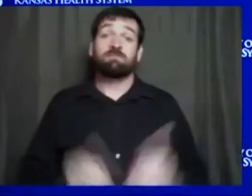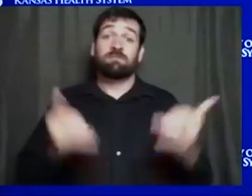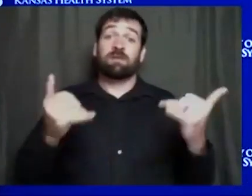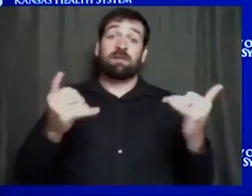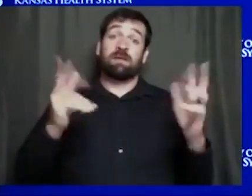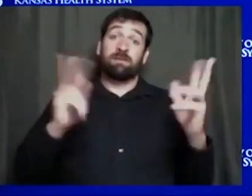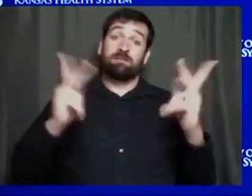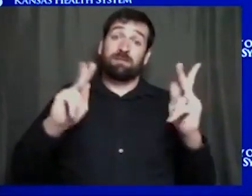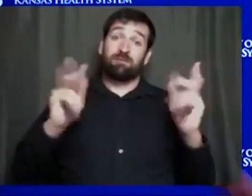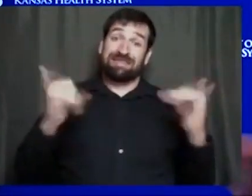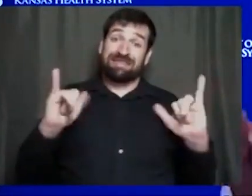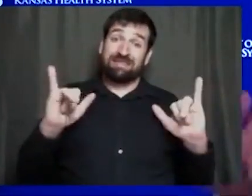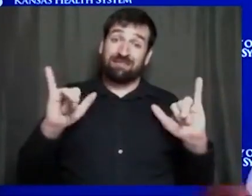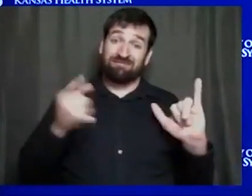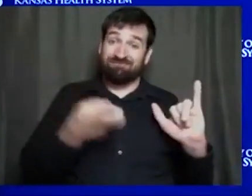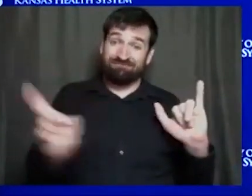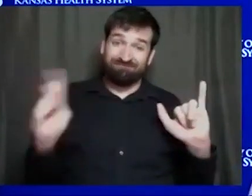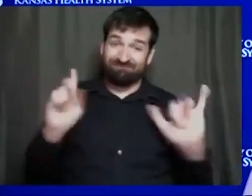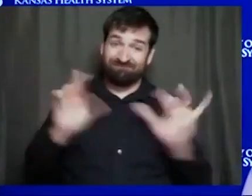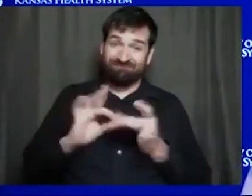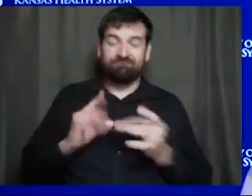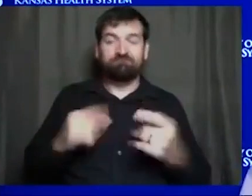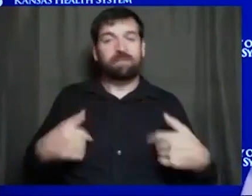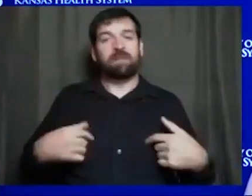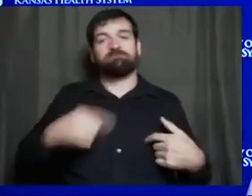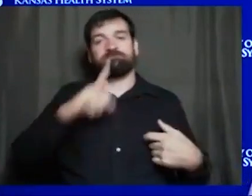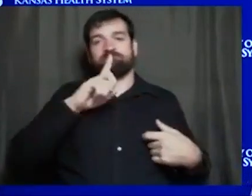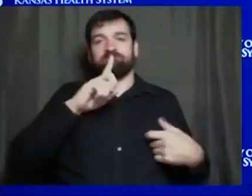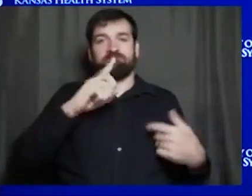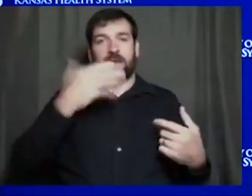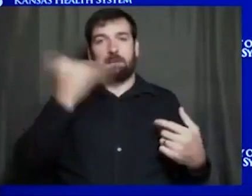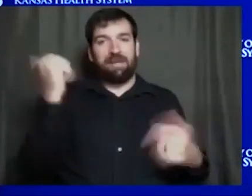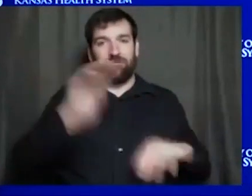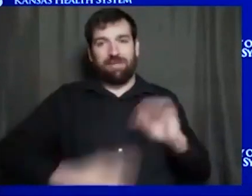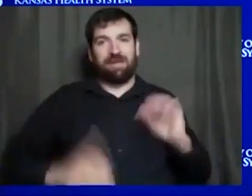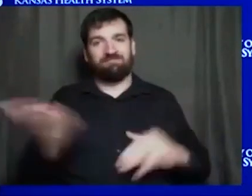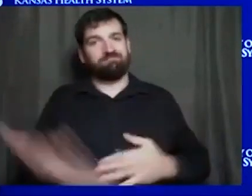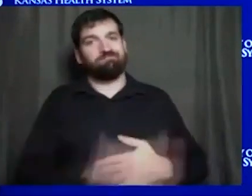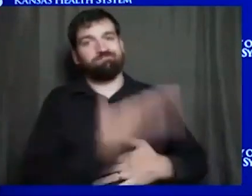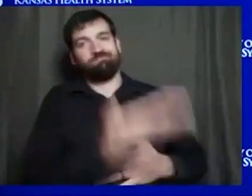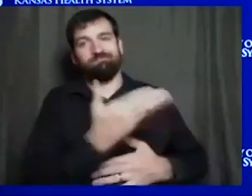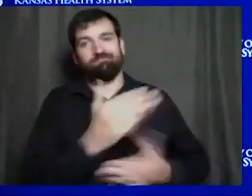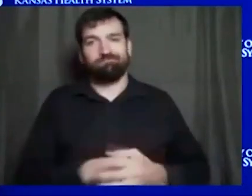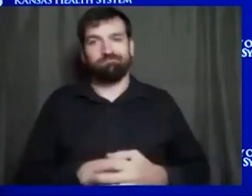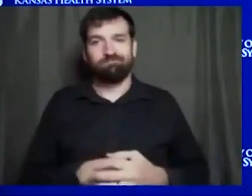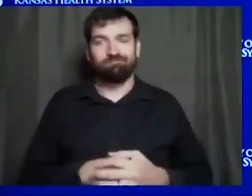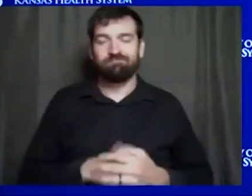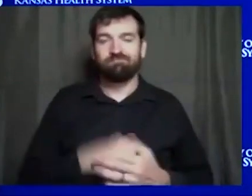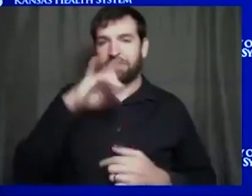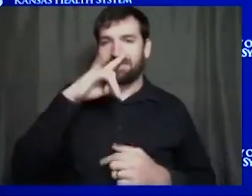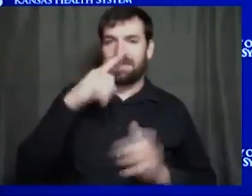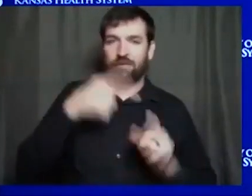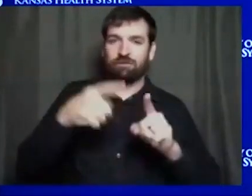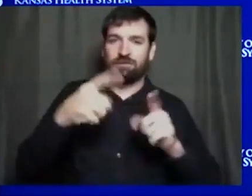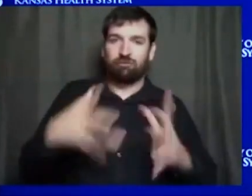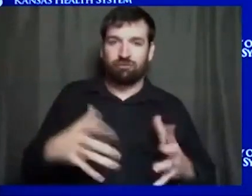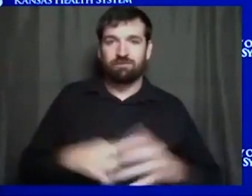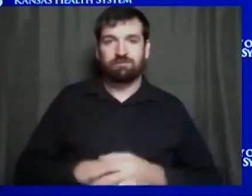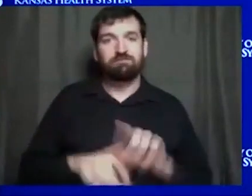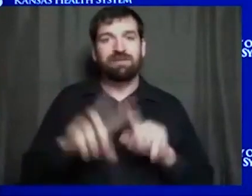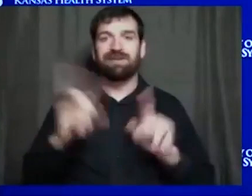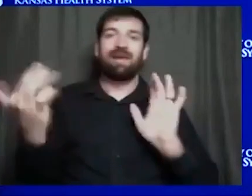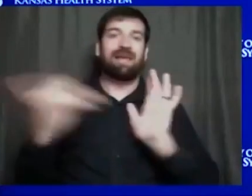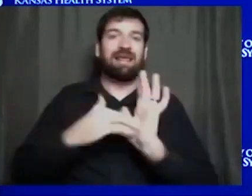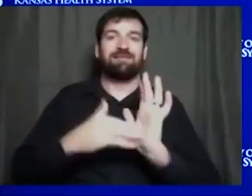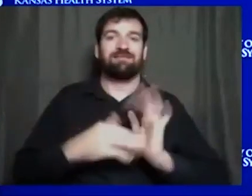So I'm not going to say it any better than our pediatric infectious disease expert. But, yeah, again, the